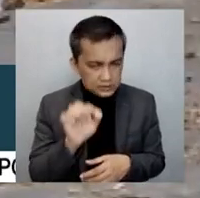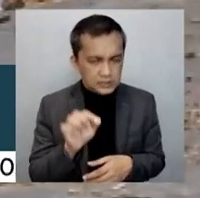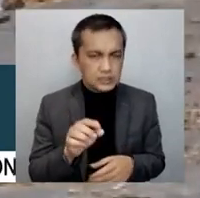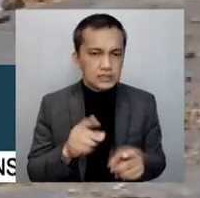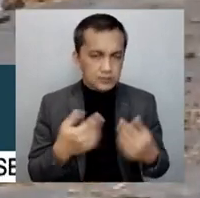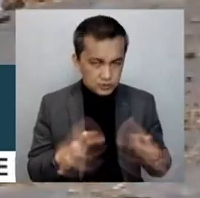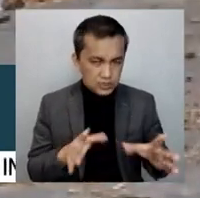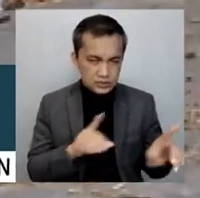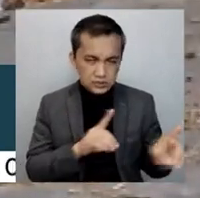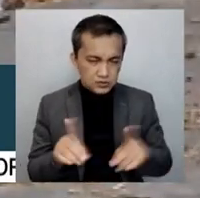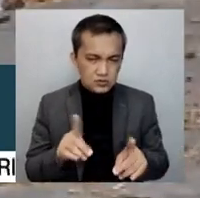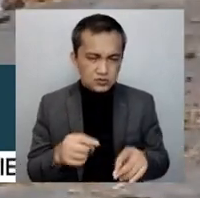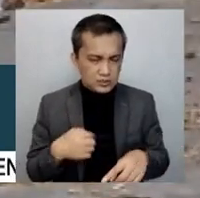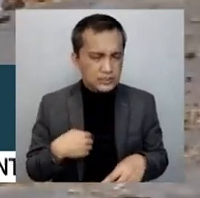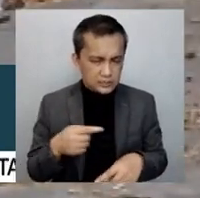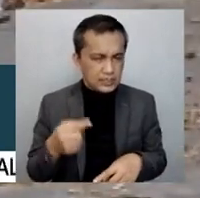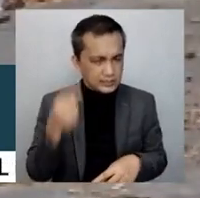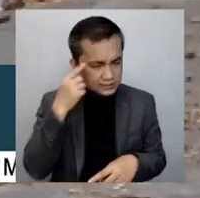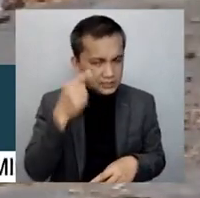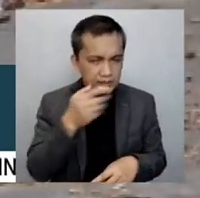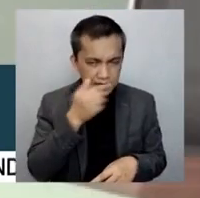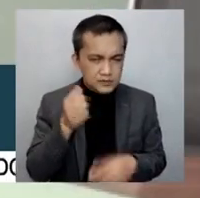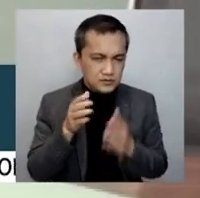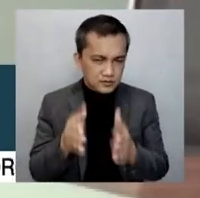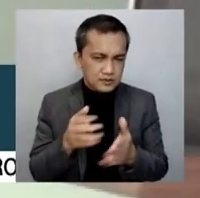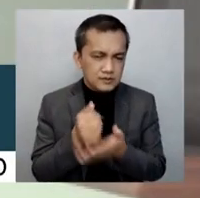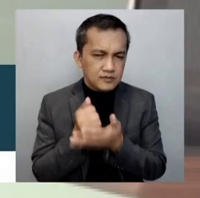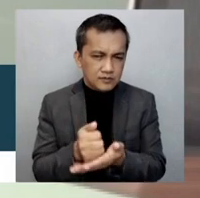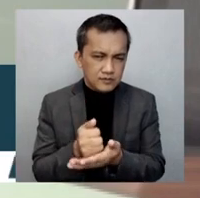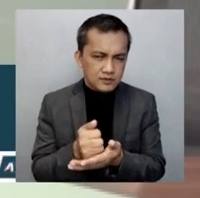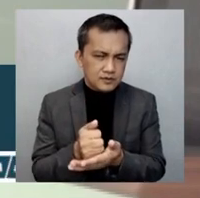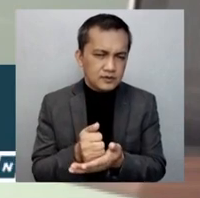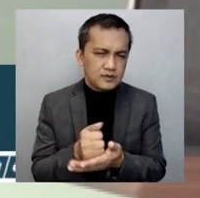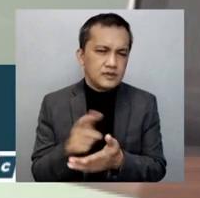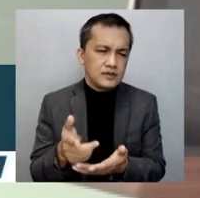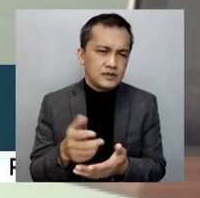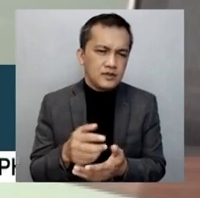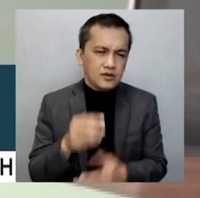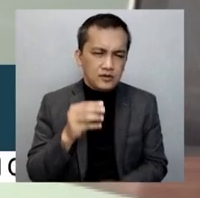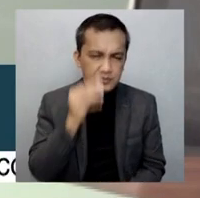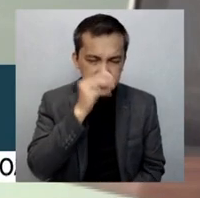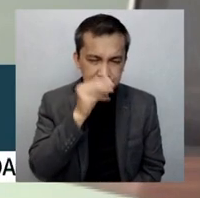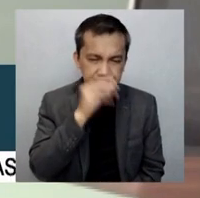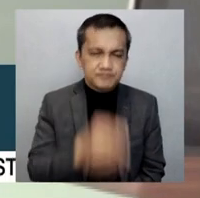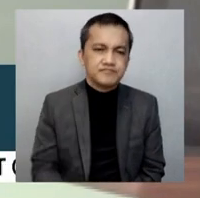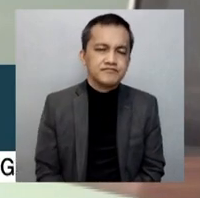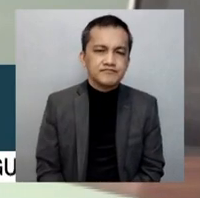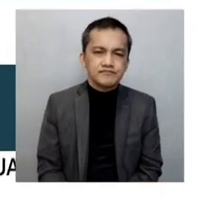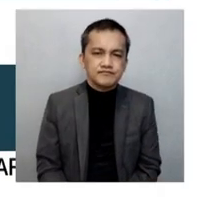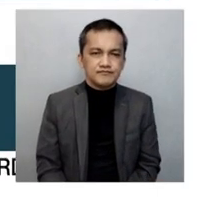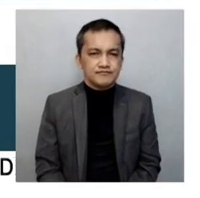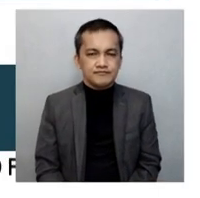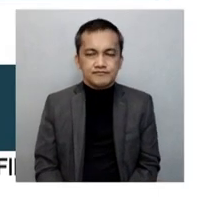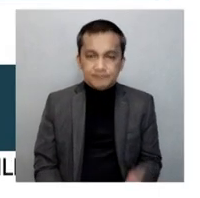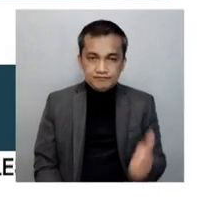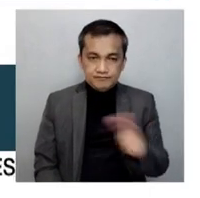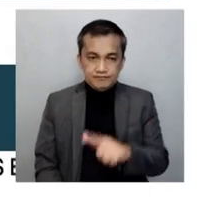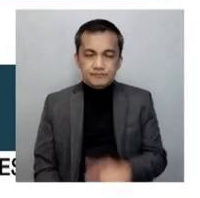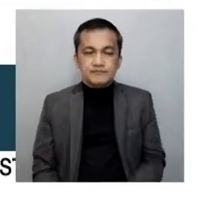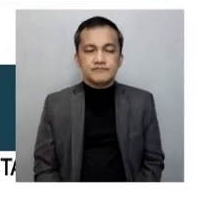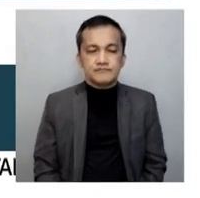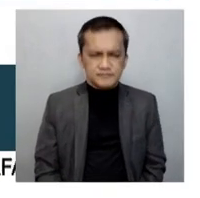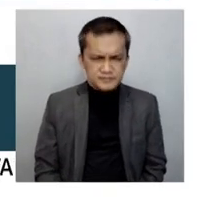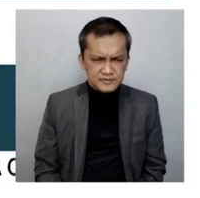because that, I think, is the best way to help Polenios and Oriental Mindoreños. Governor, before we talk about the